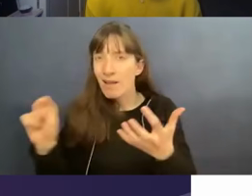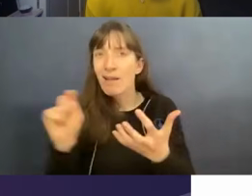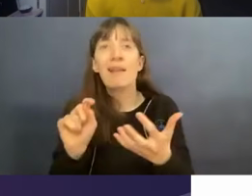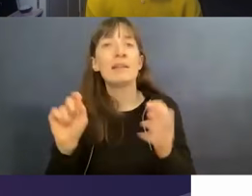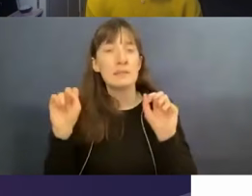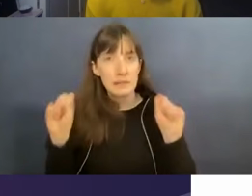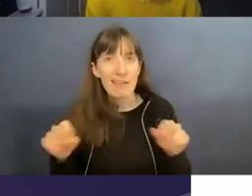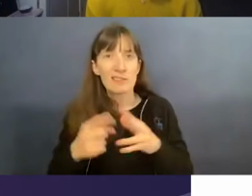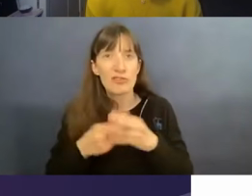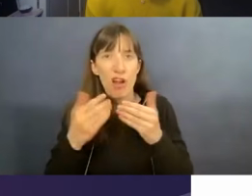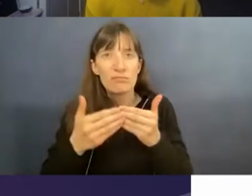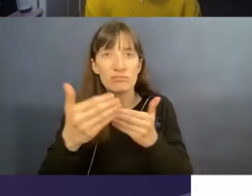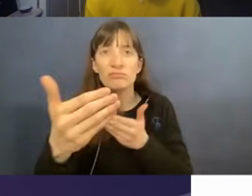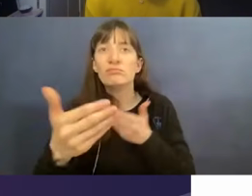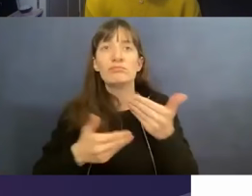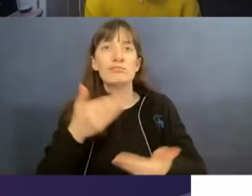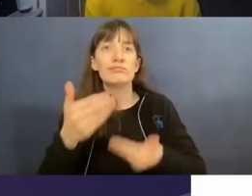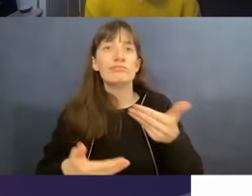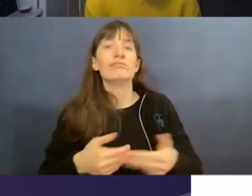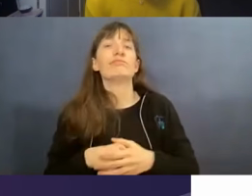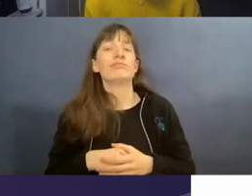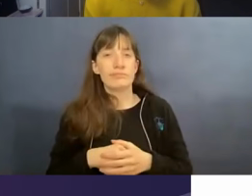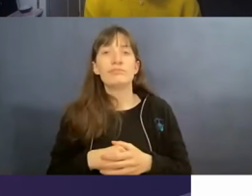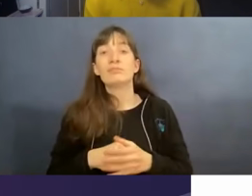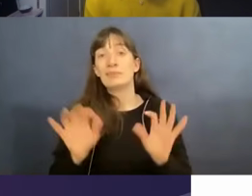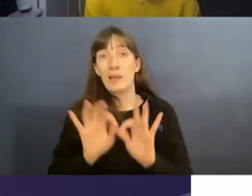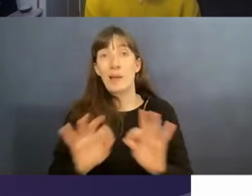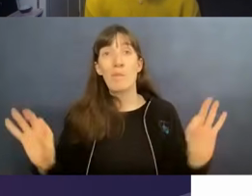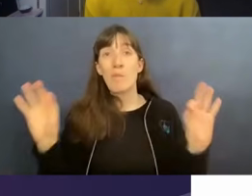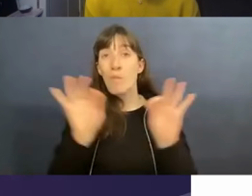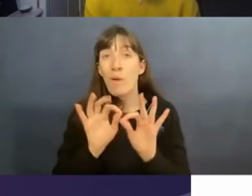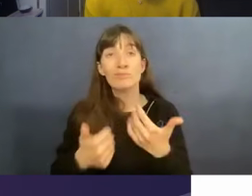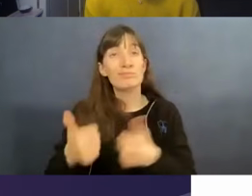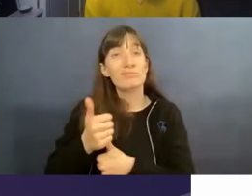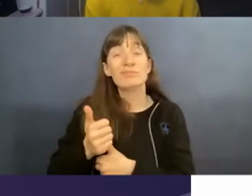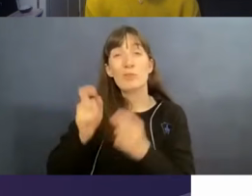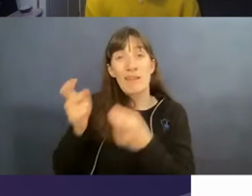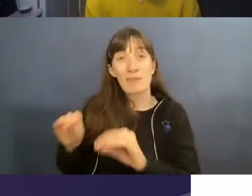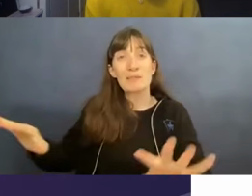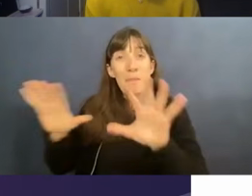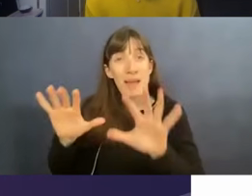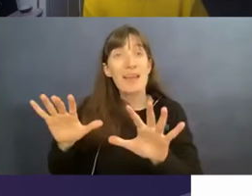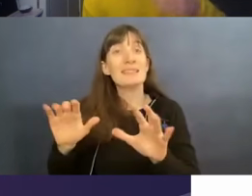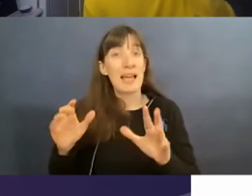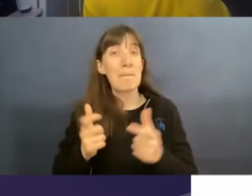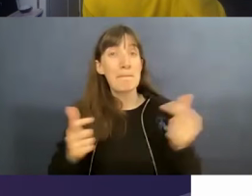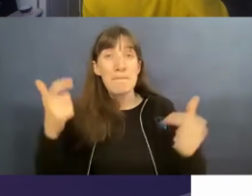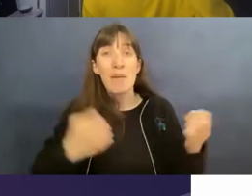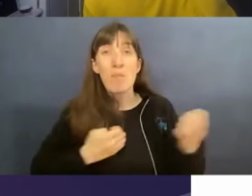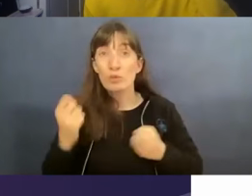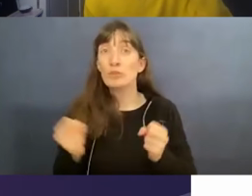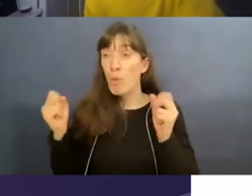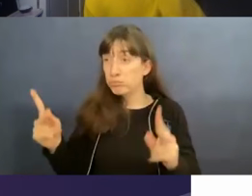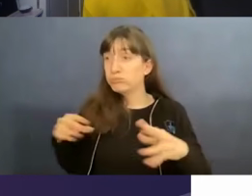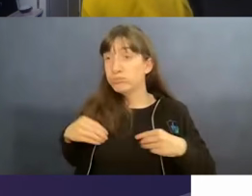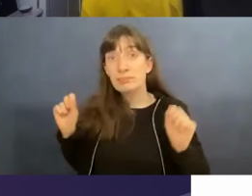And I think one of the biggest things, right, is being able to give them space to feel those big emotions, and that oftentimes they feel like they have to